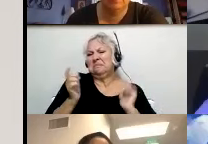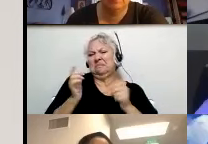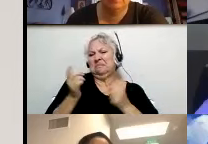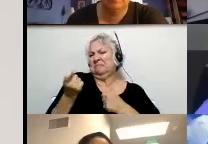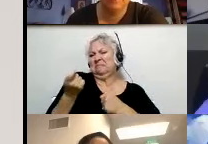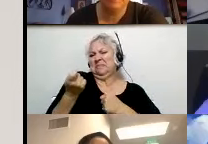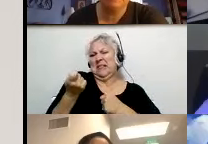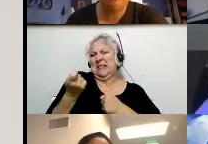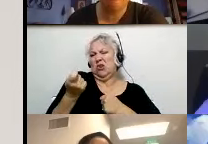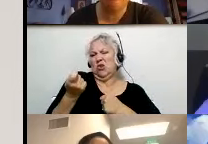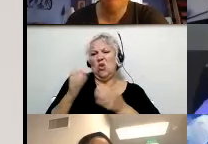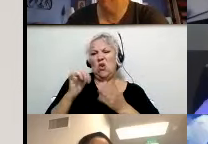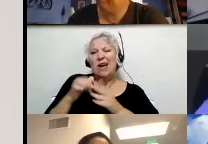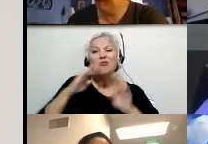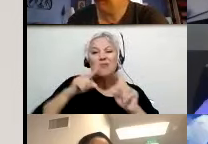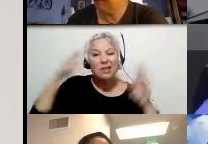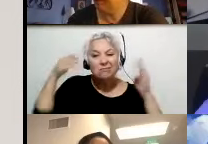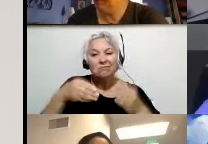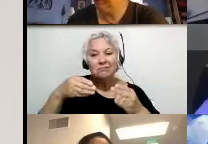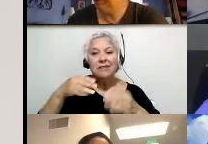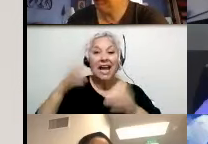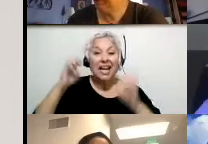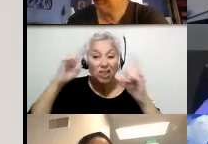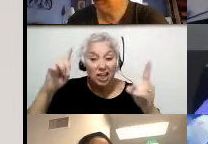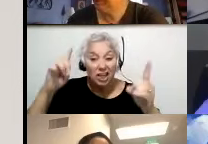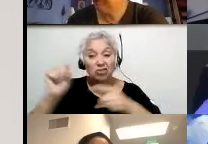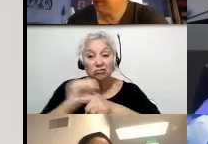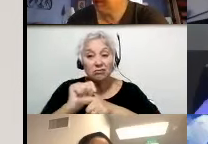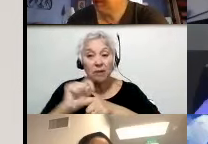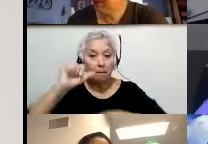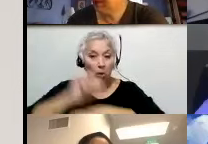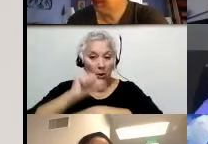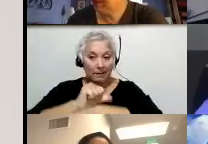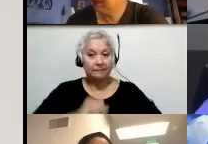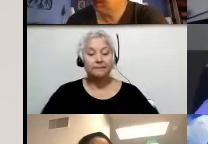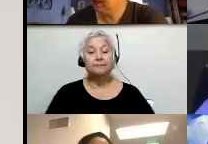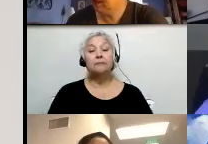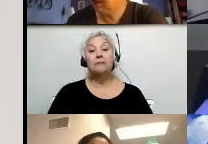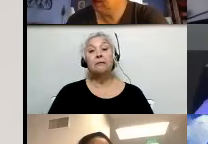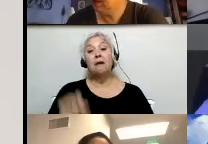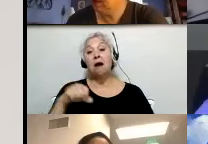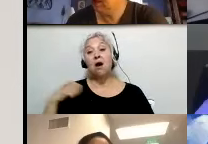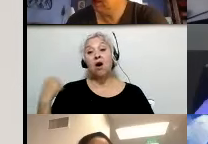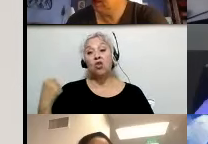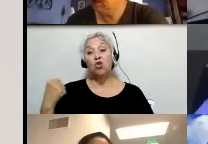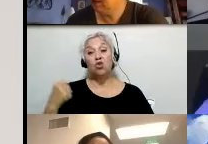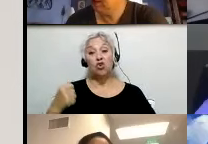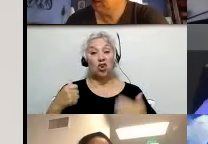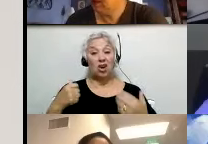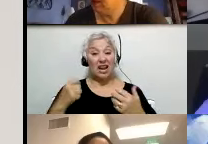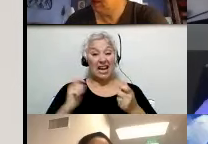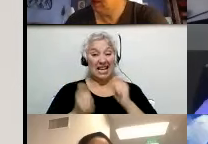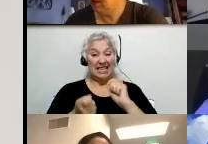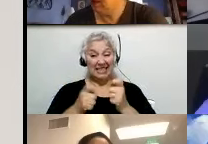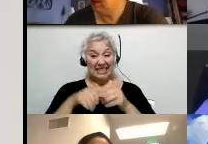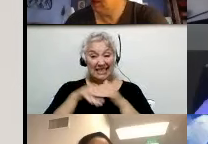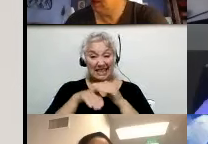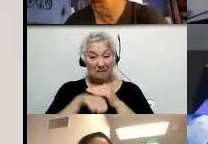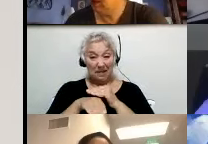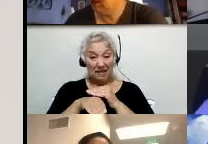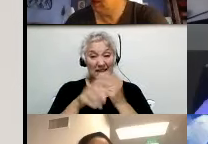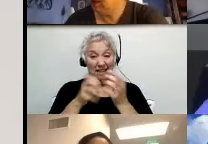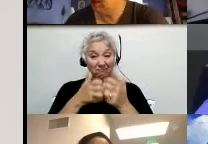for education, training, and employment. Another thing we need to think about is accessibility for